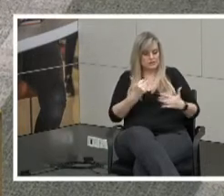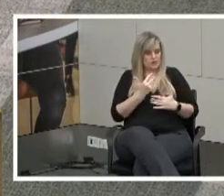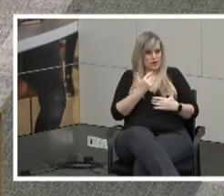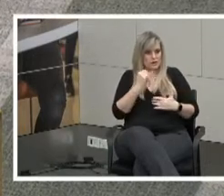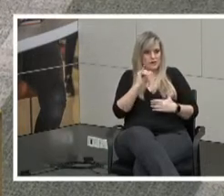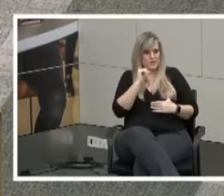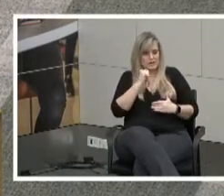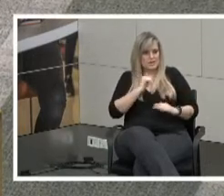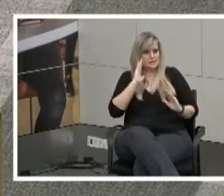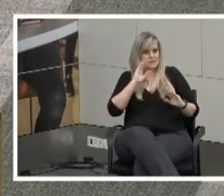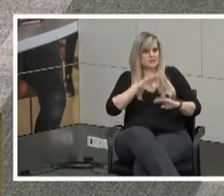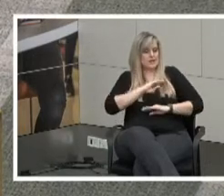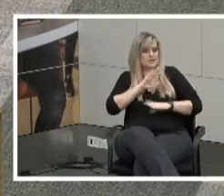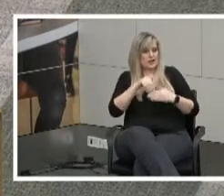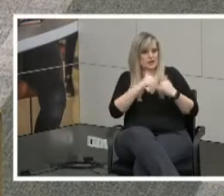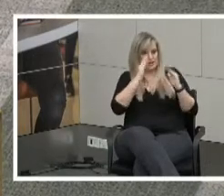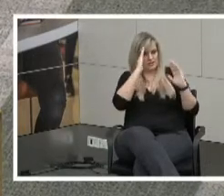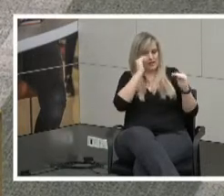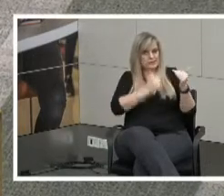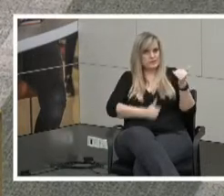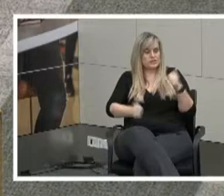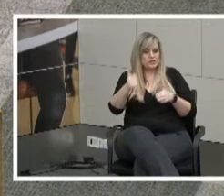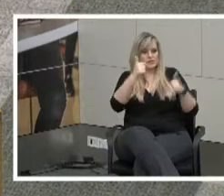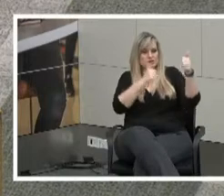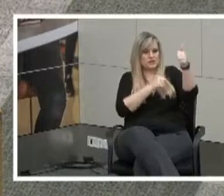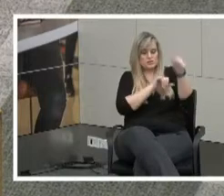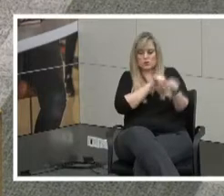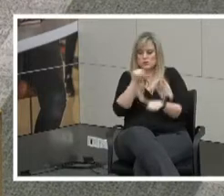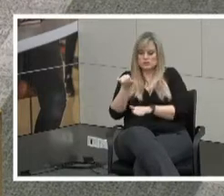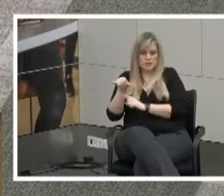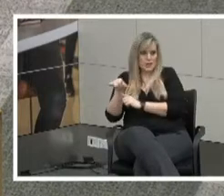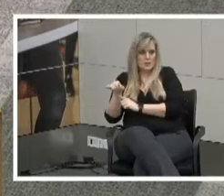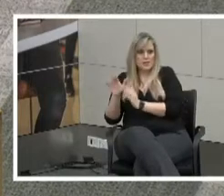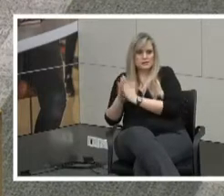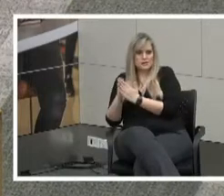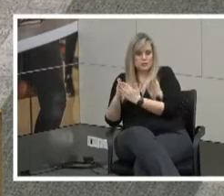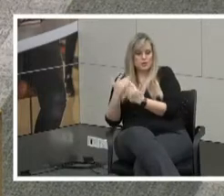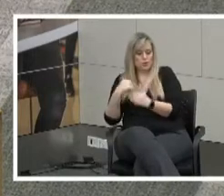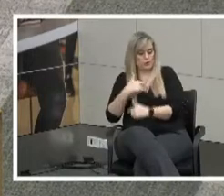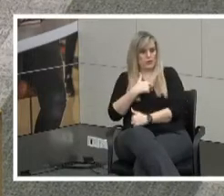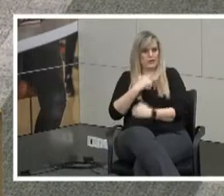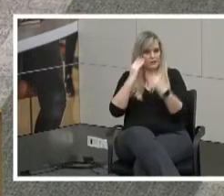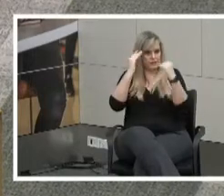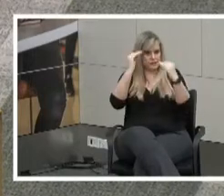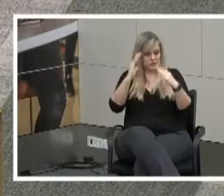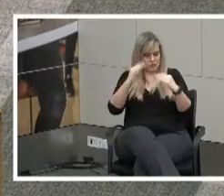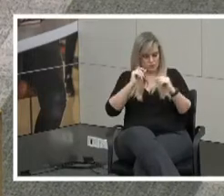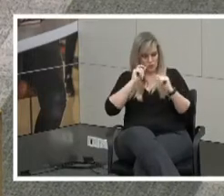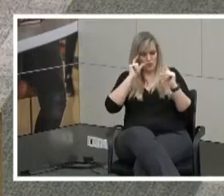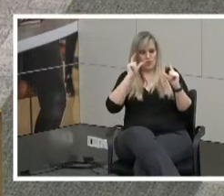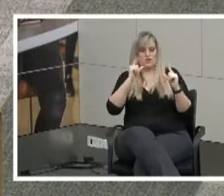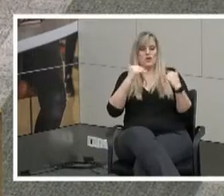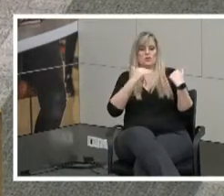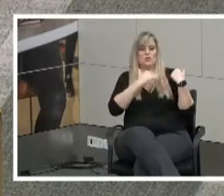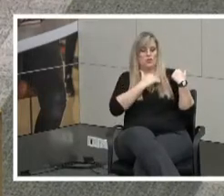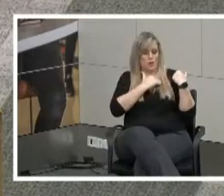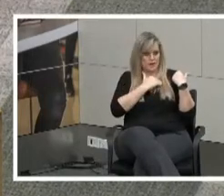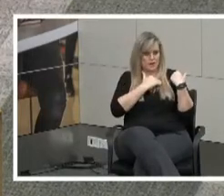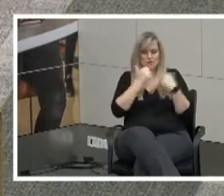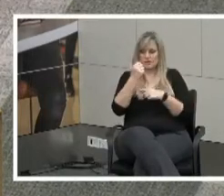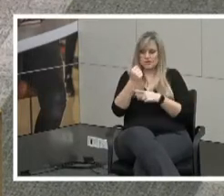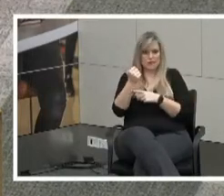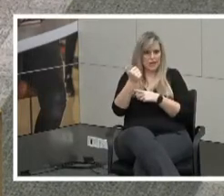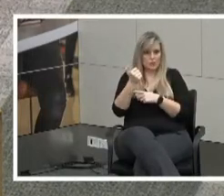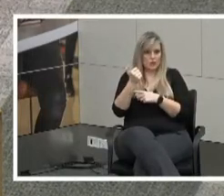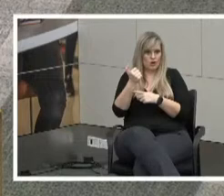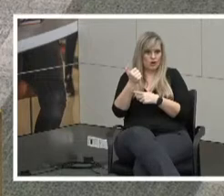meet the expectations like Gregor when we teachers woke with a weight of a classroom timer around